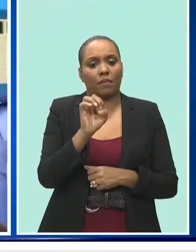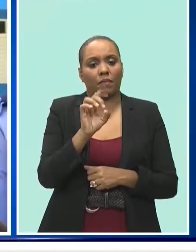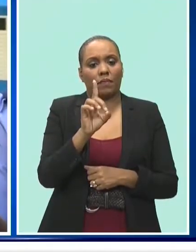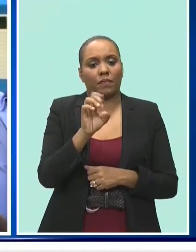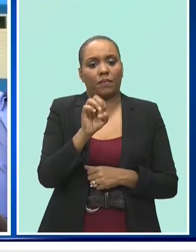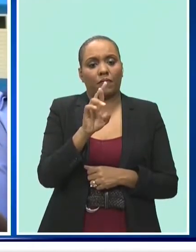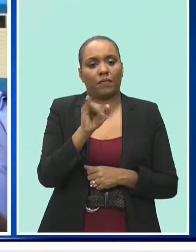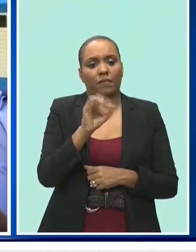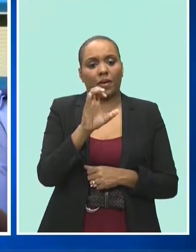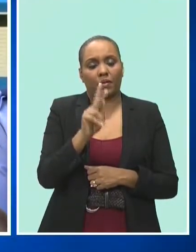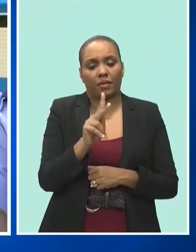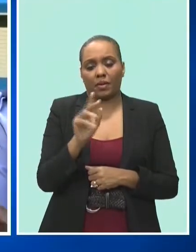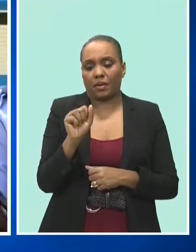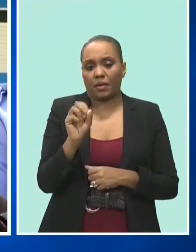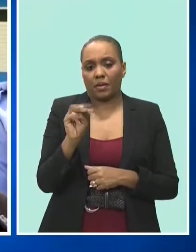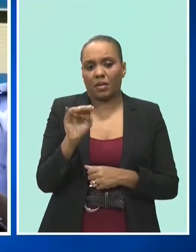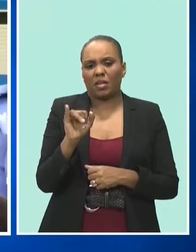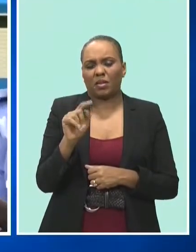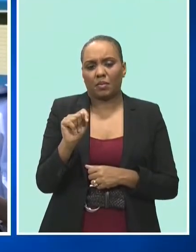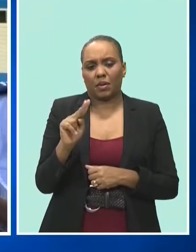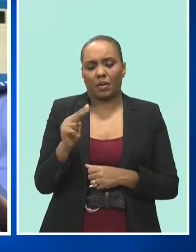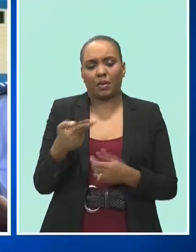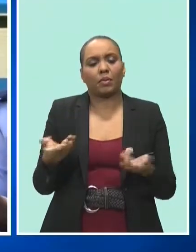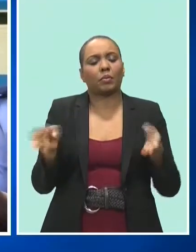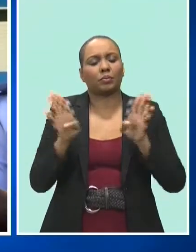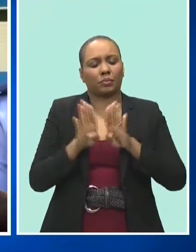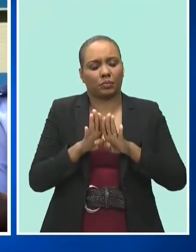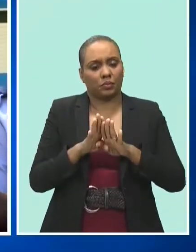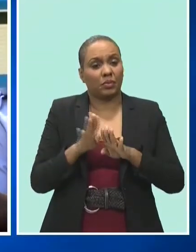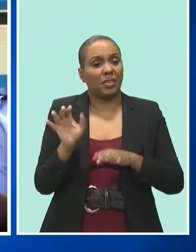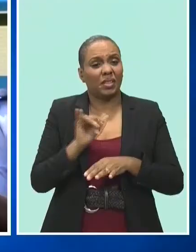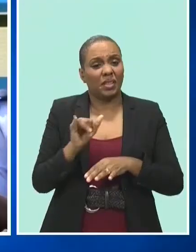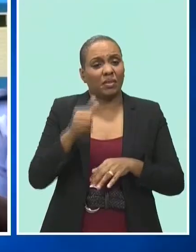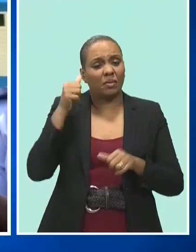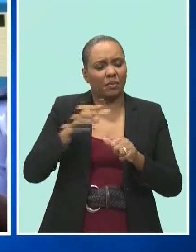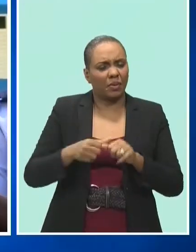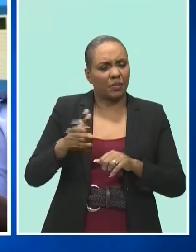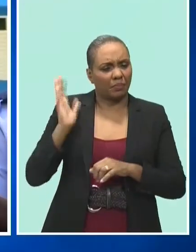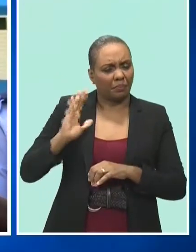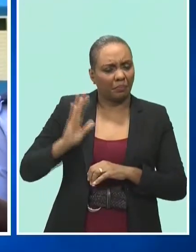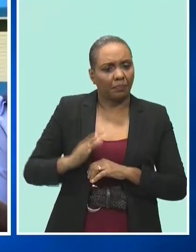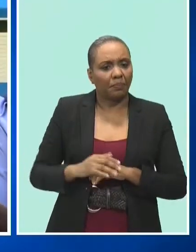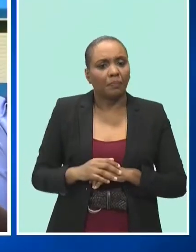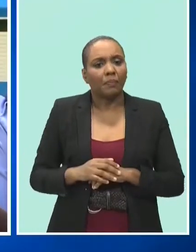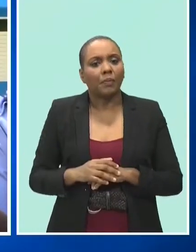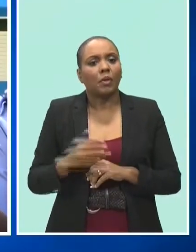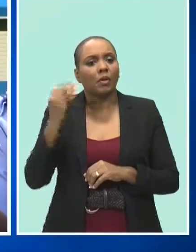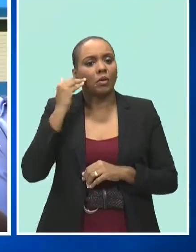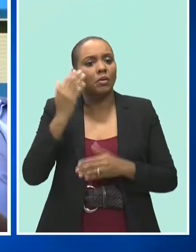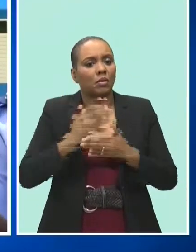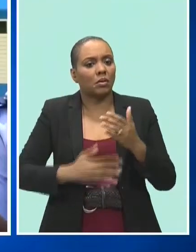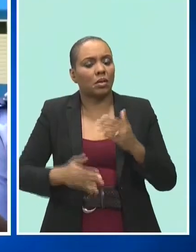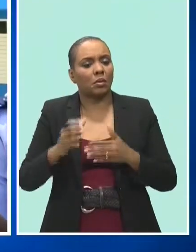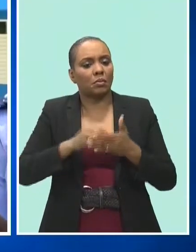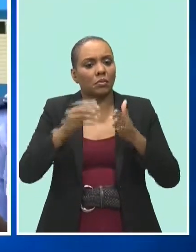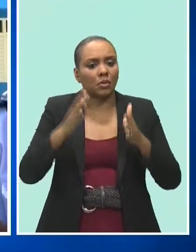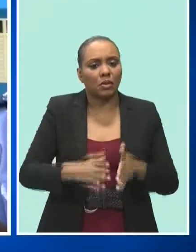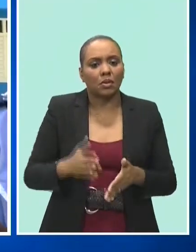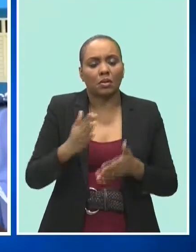to be difficult for some of them. We've asked them to work with each other, where we know that there are some who may have a harder time being able